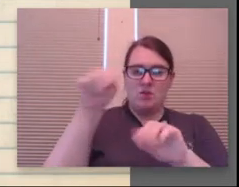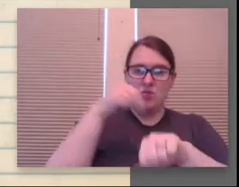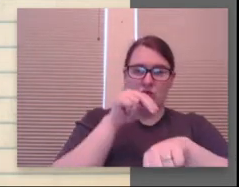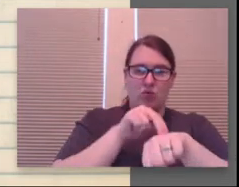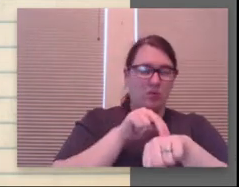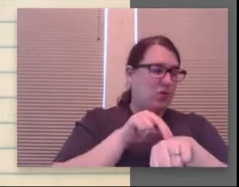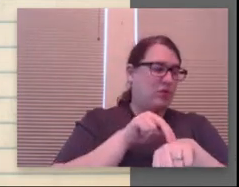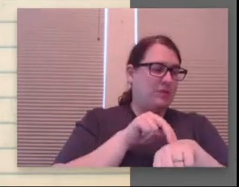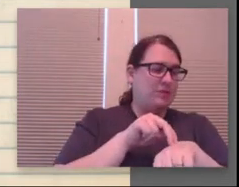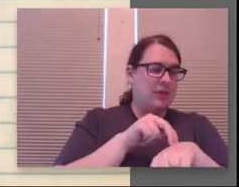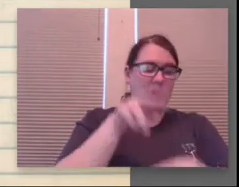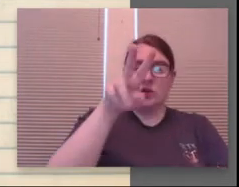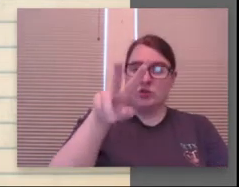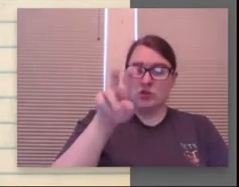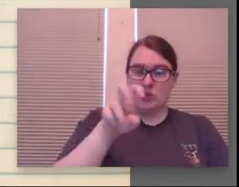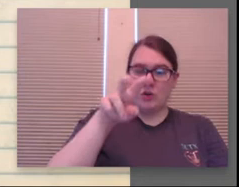that normal